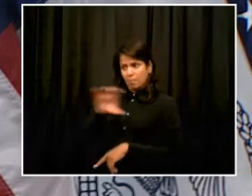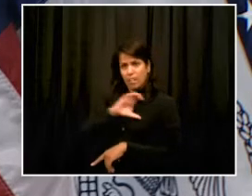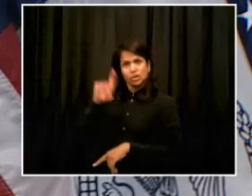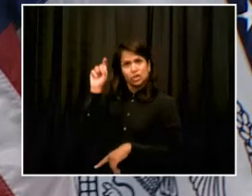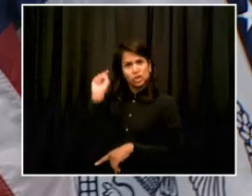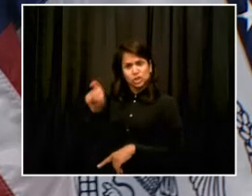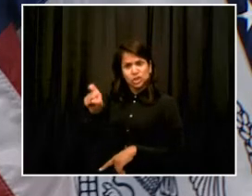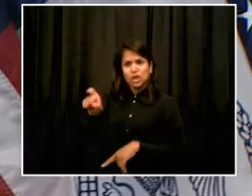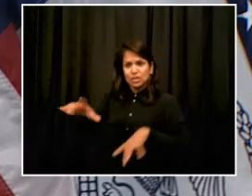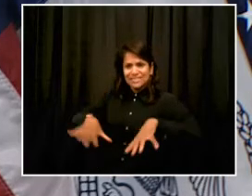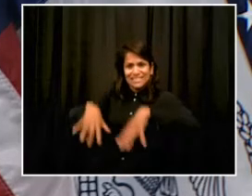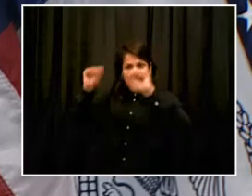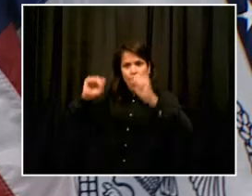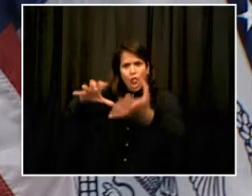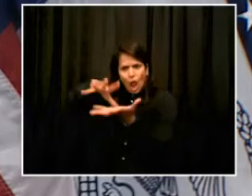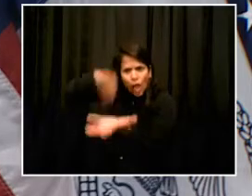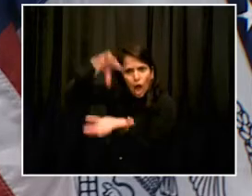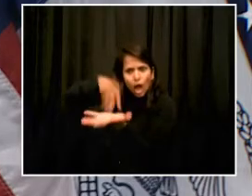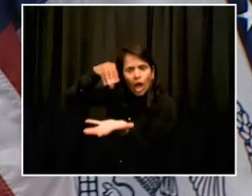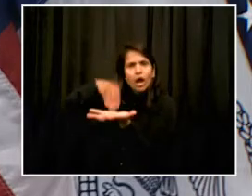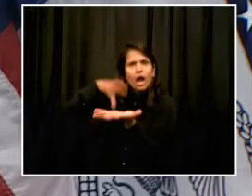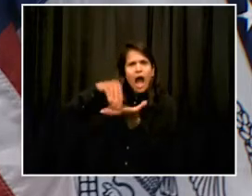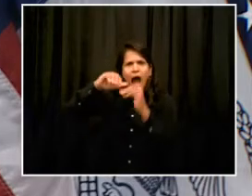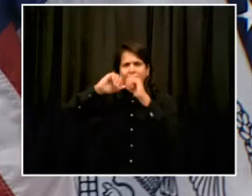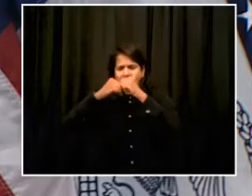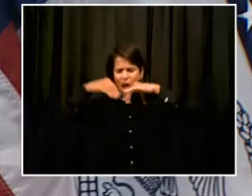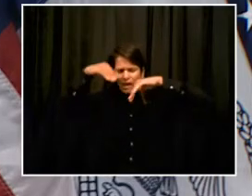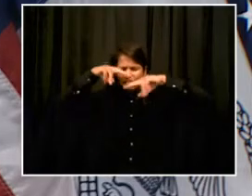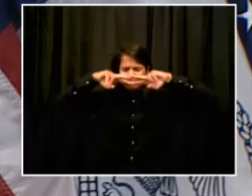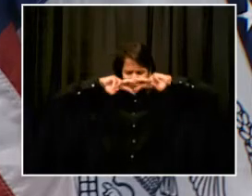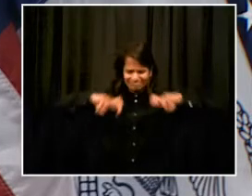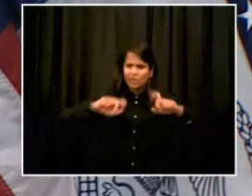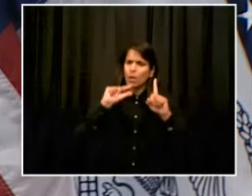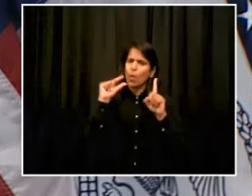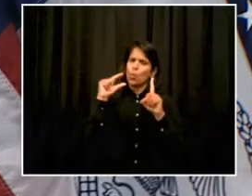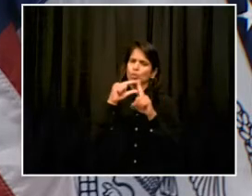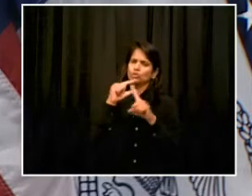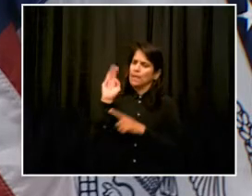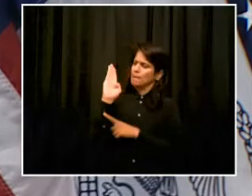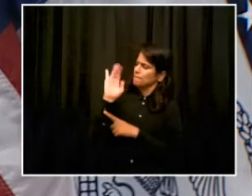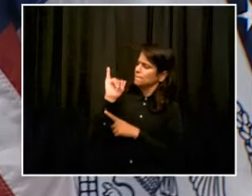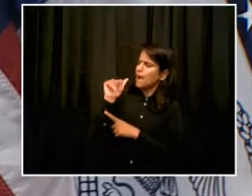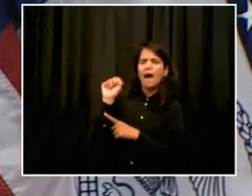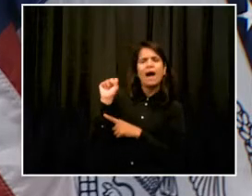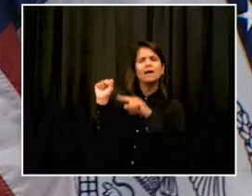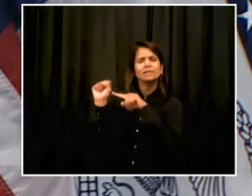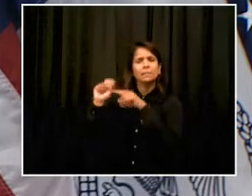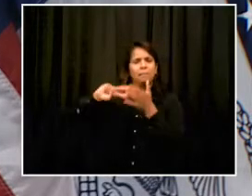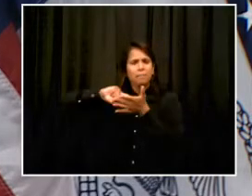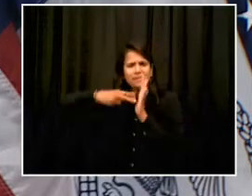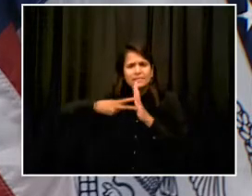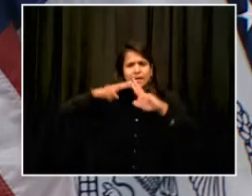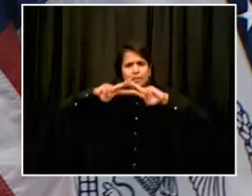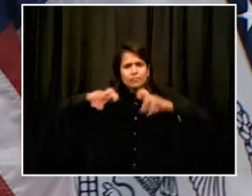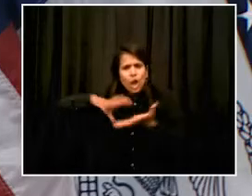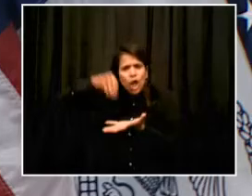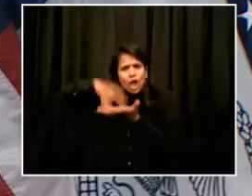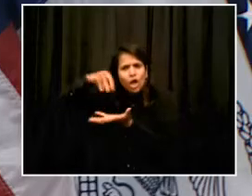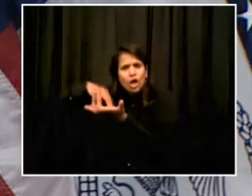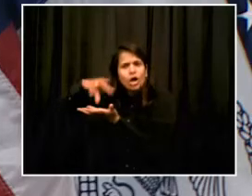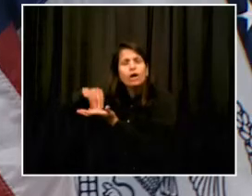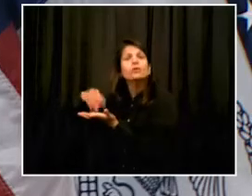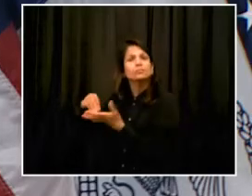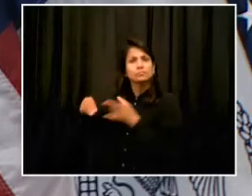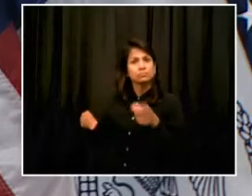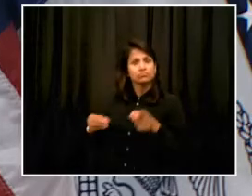those micro and macro aggressions impact your own behavior and decision making. I think it's something that